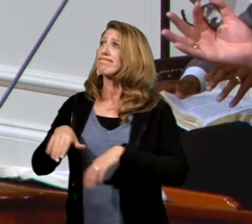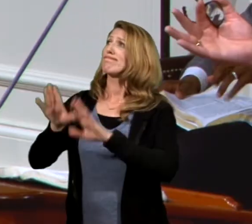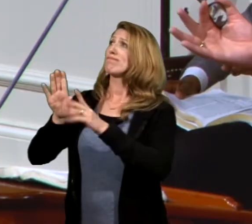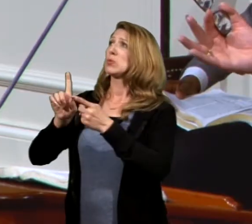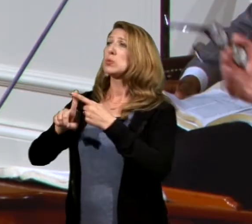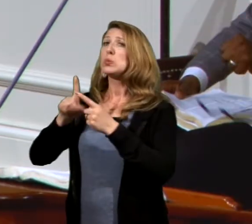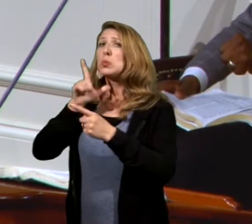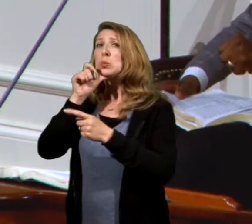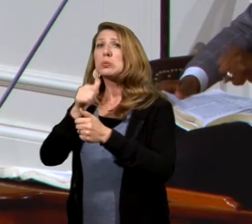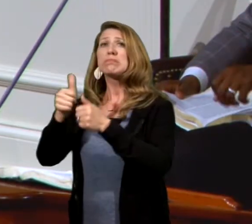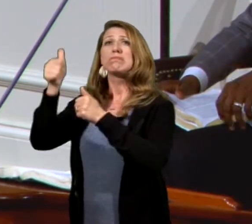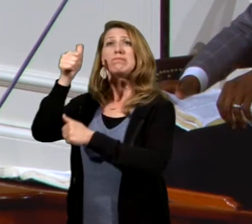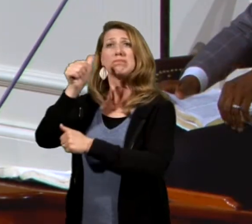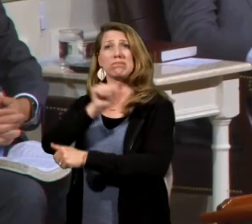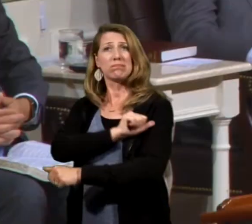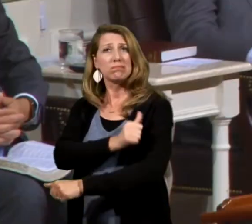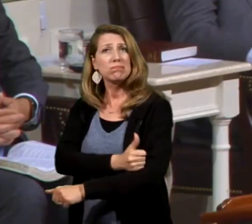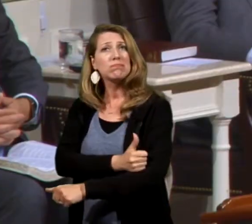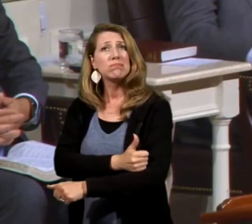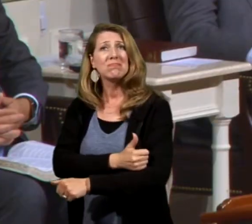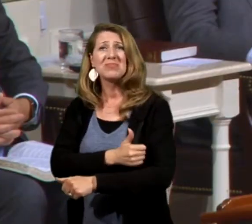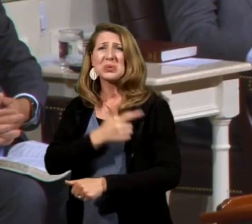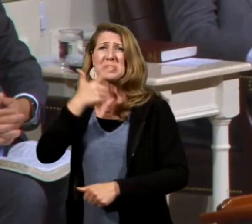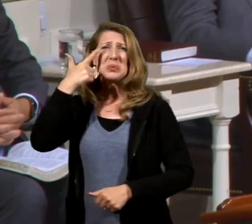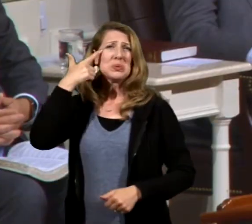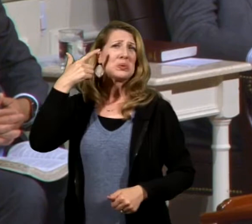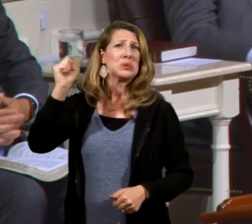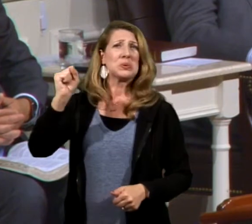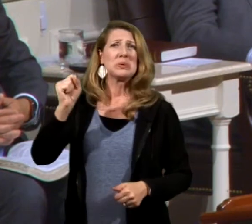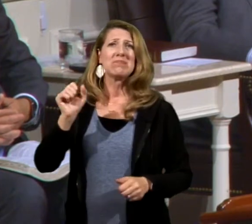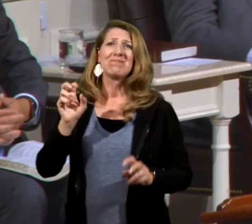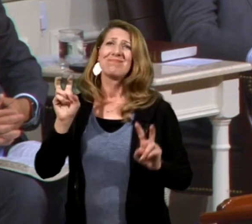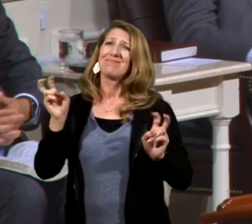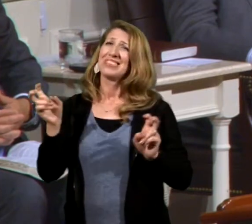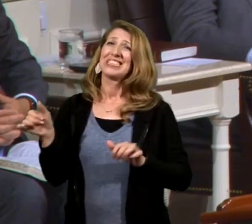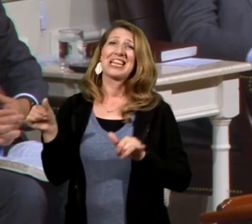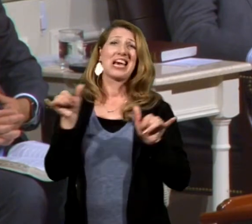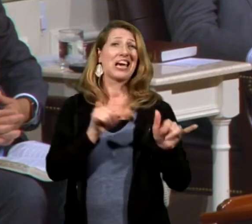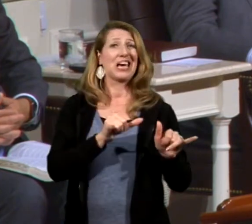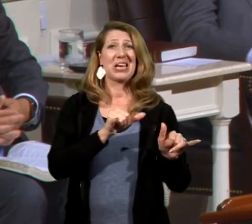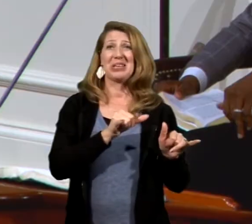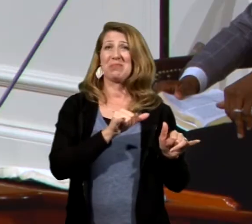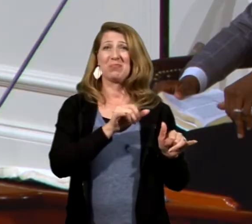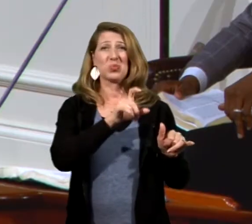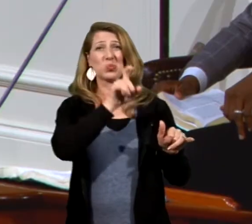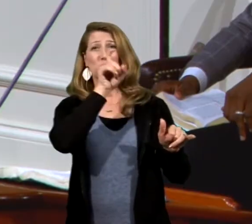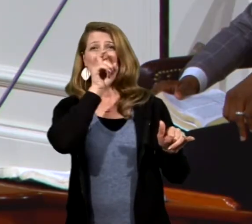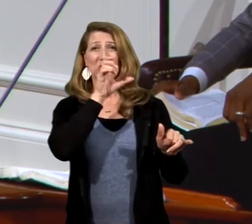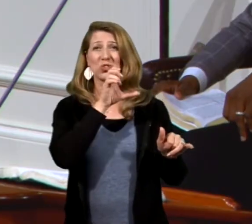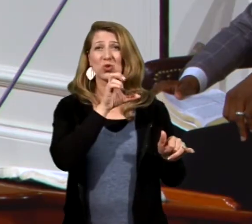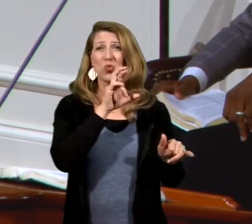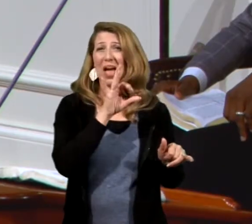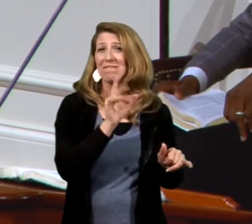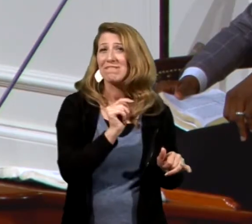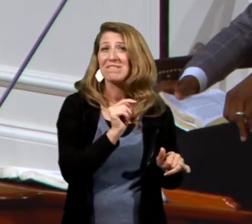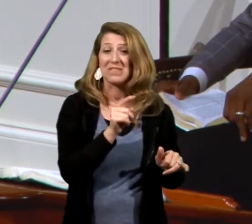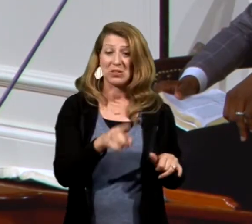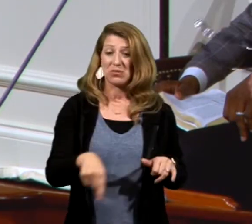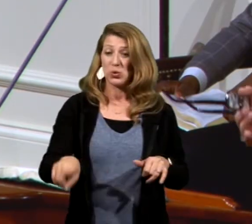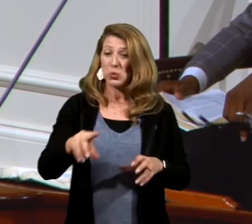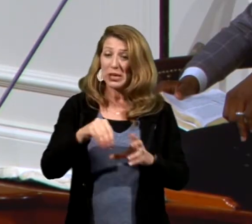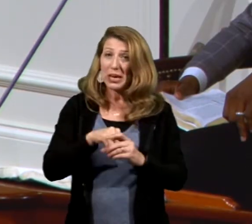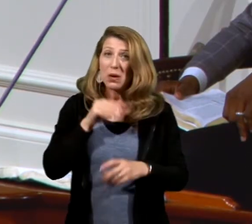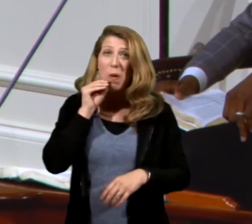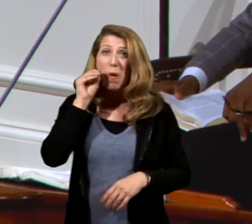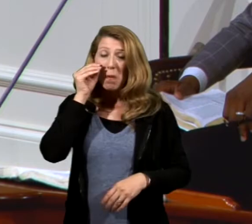older. Rebellion is something that is like the sin of witchcraft. And young men, young ladies, if you're in a home and